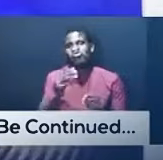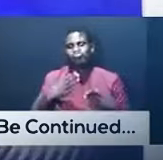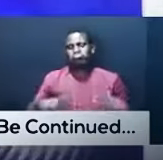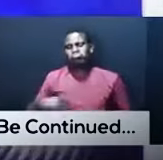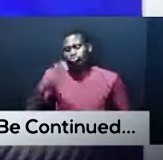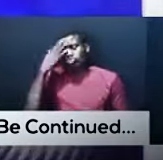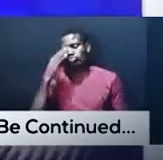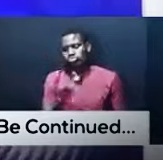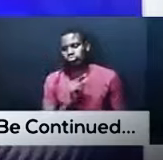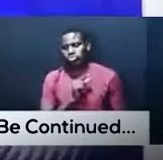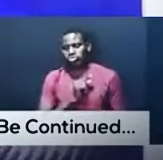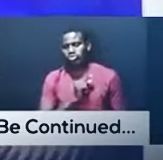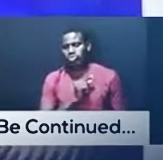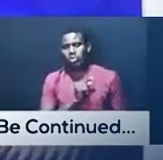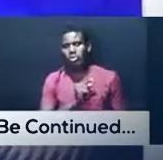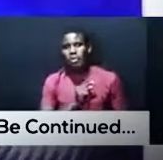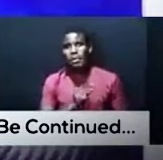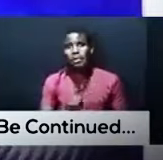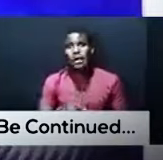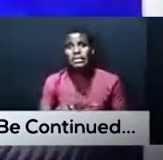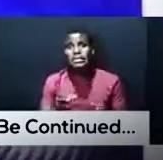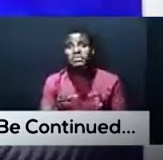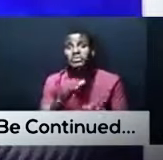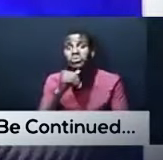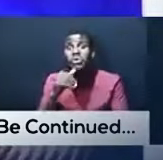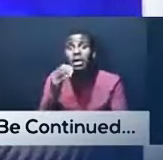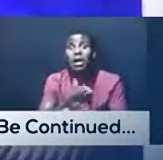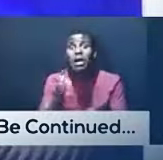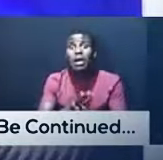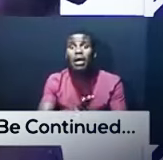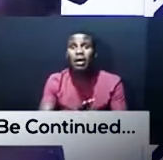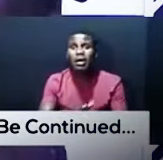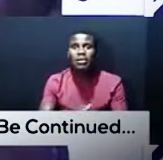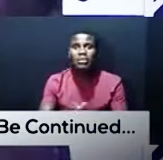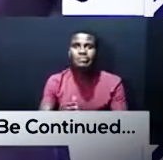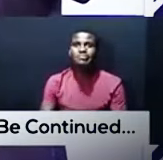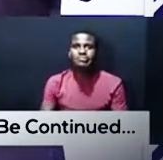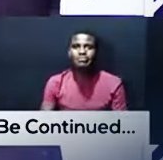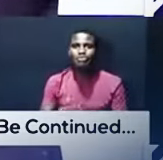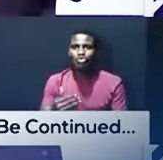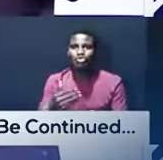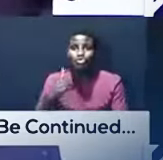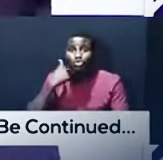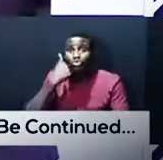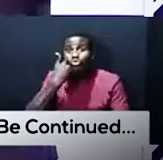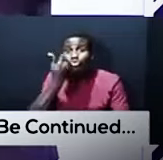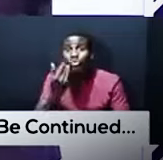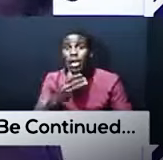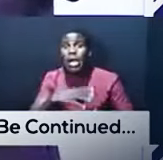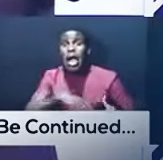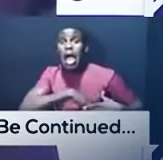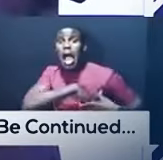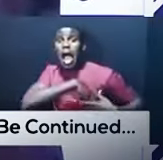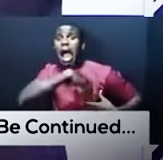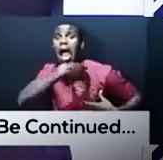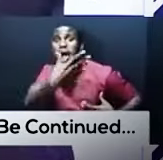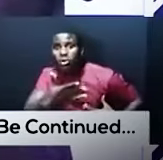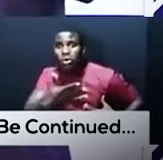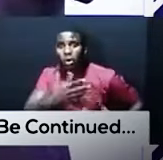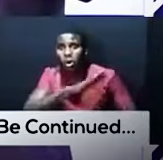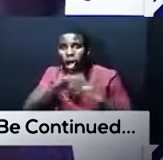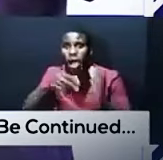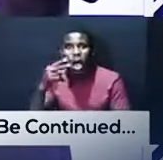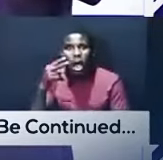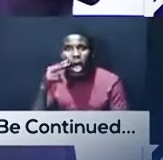is, it is meant to come out into the open. You as women,